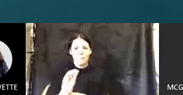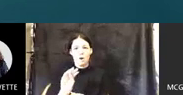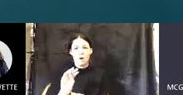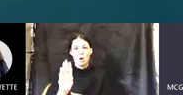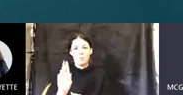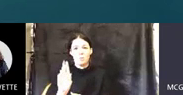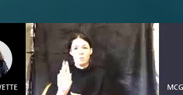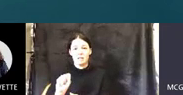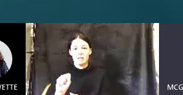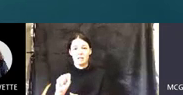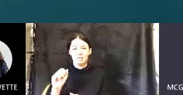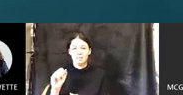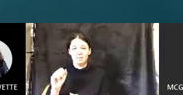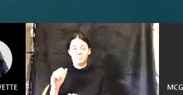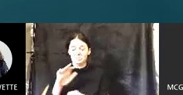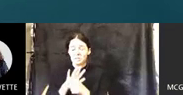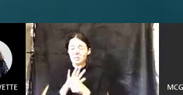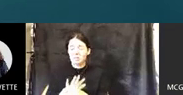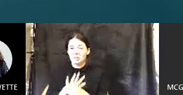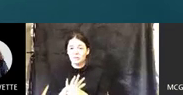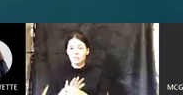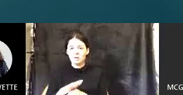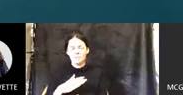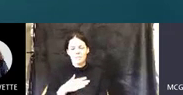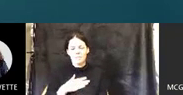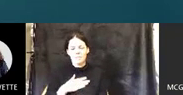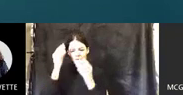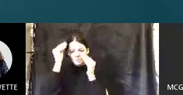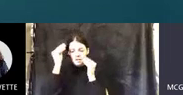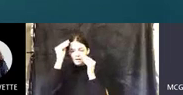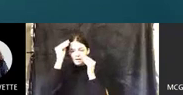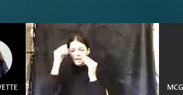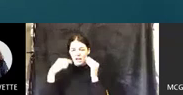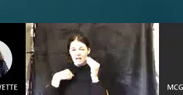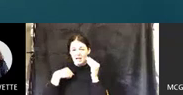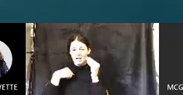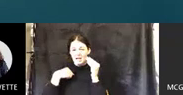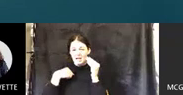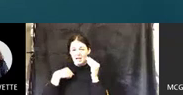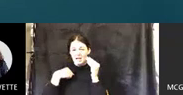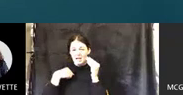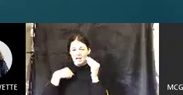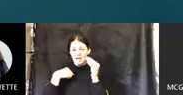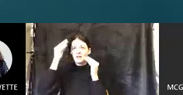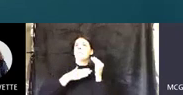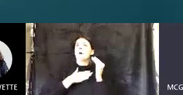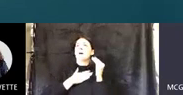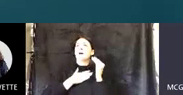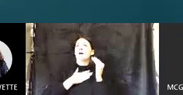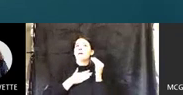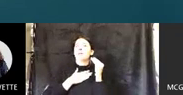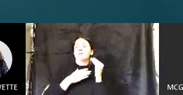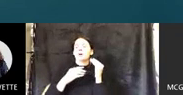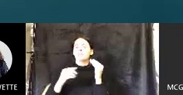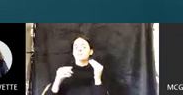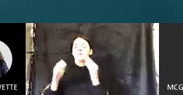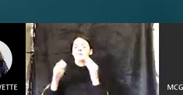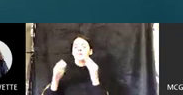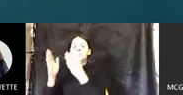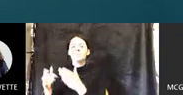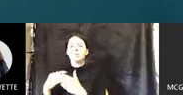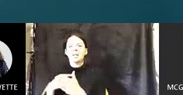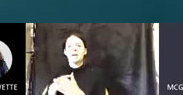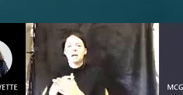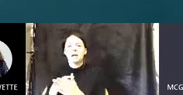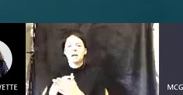about, am I giving my subjects the respect that they deserve, and am I giving the readers the respect that they deserve as